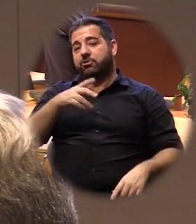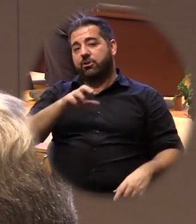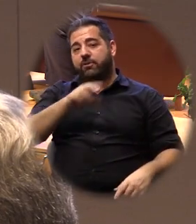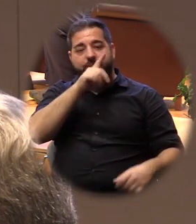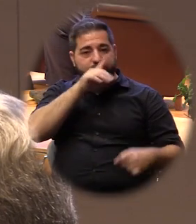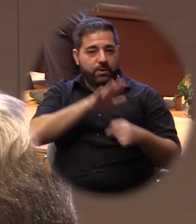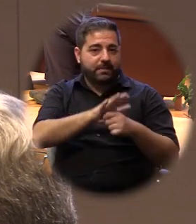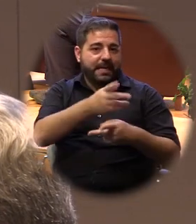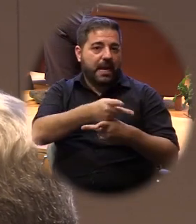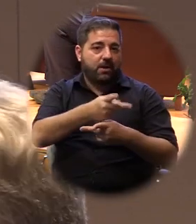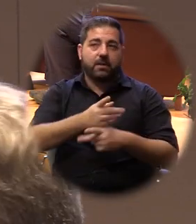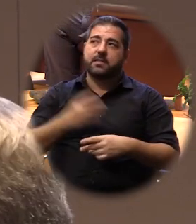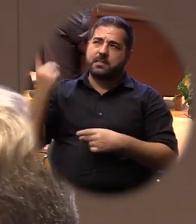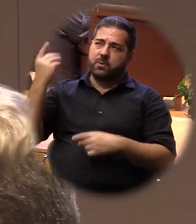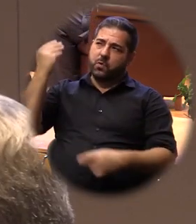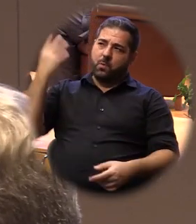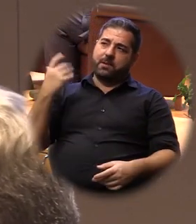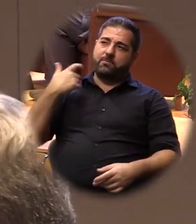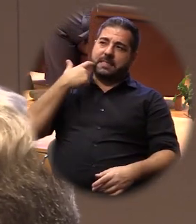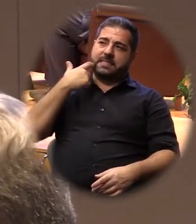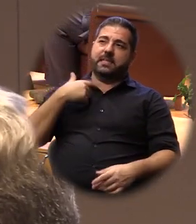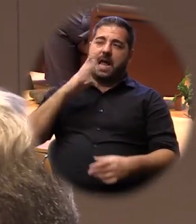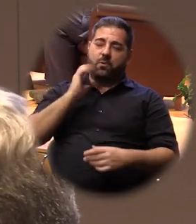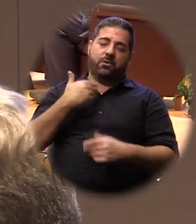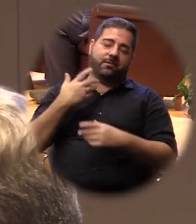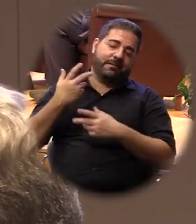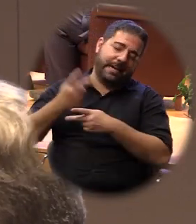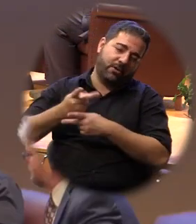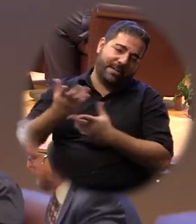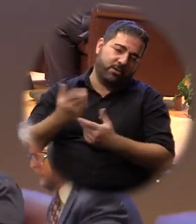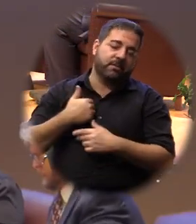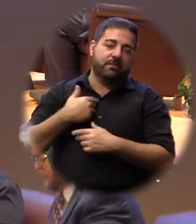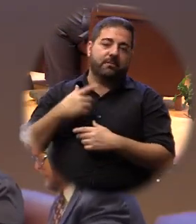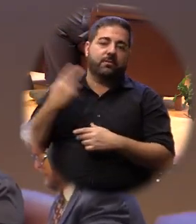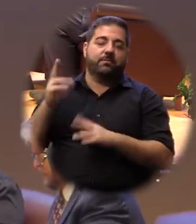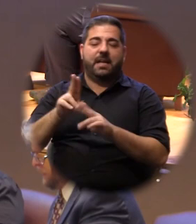care up until really recently in our history in the United States.